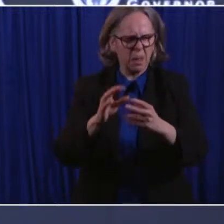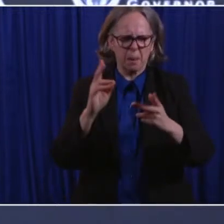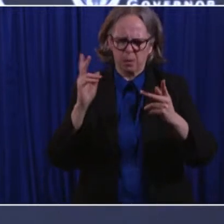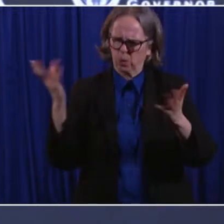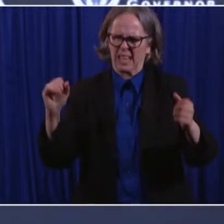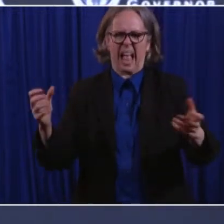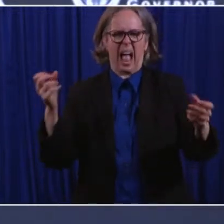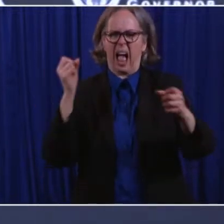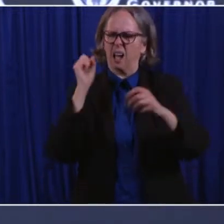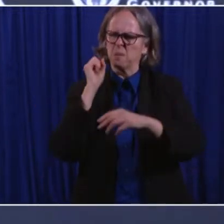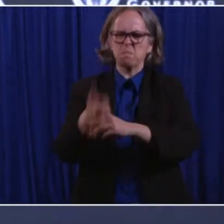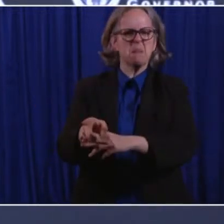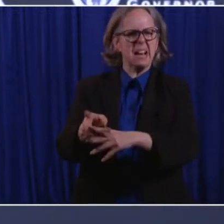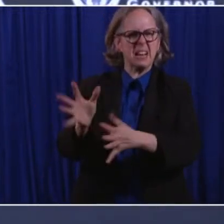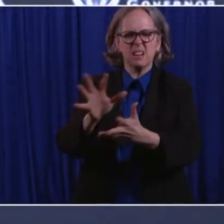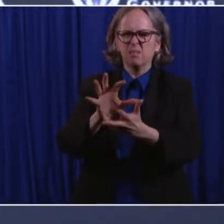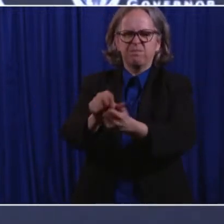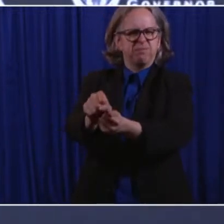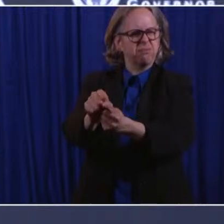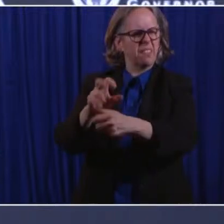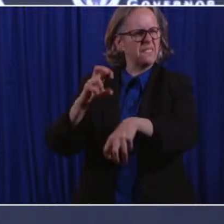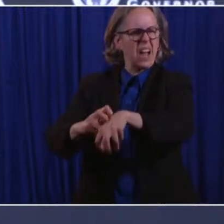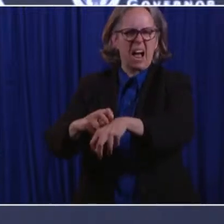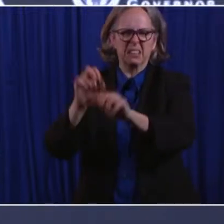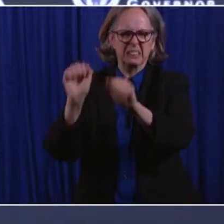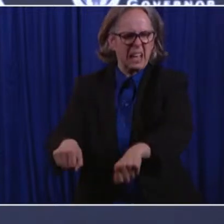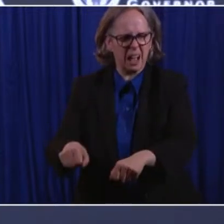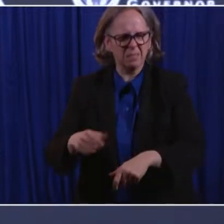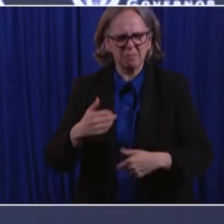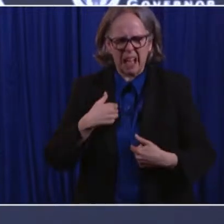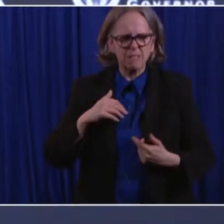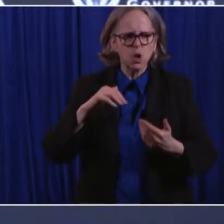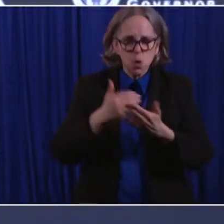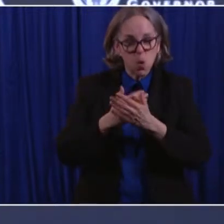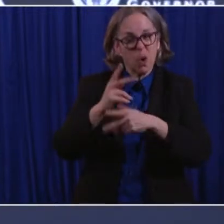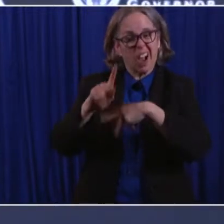there's variants out there, and now we're seeing on the news, you all reported yesterday,